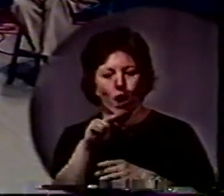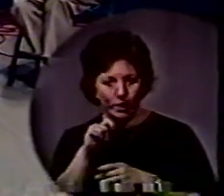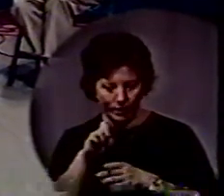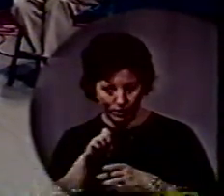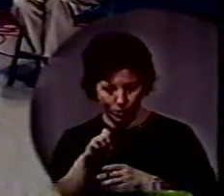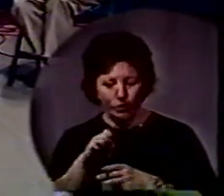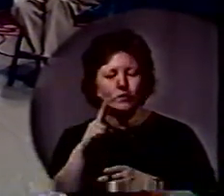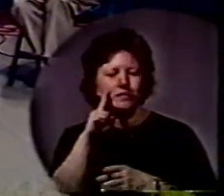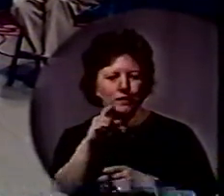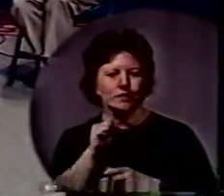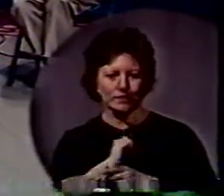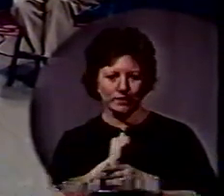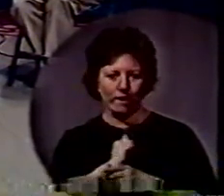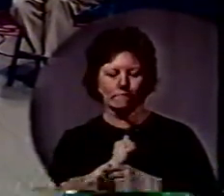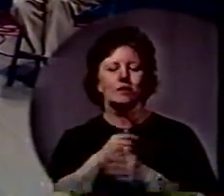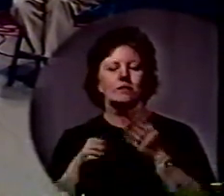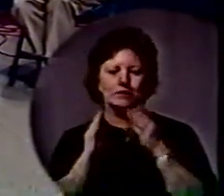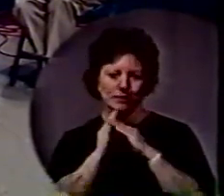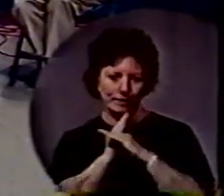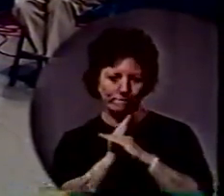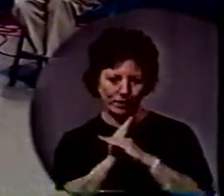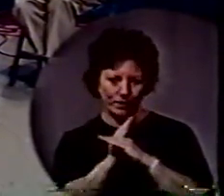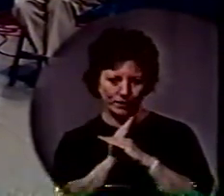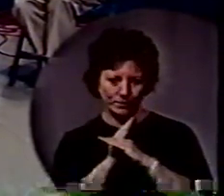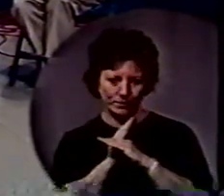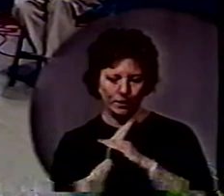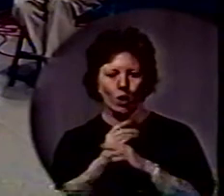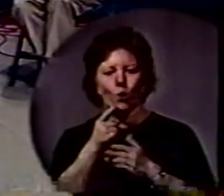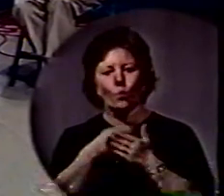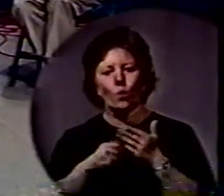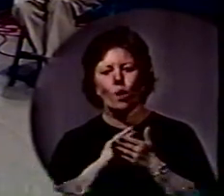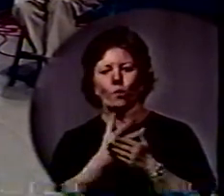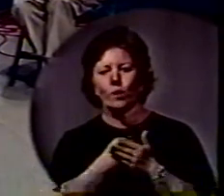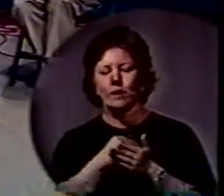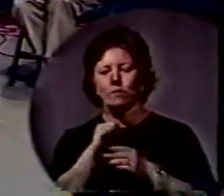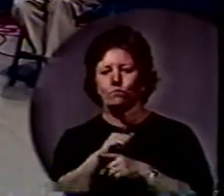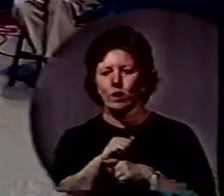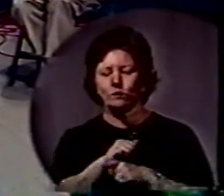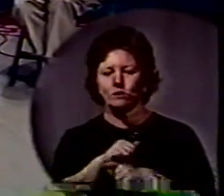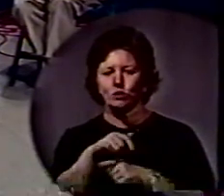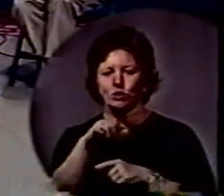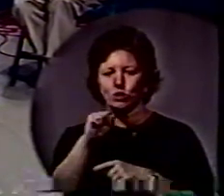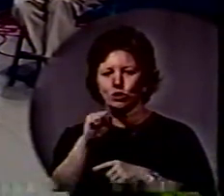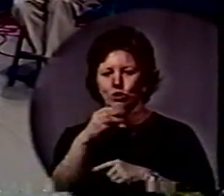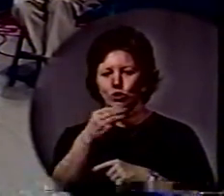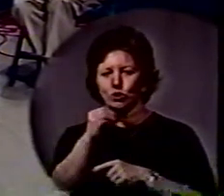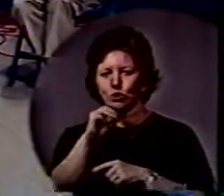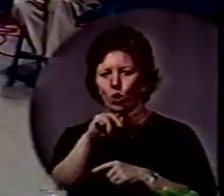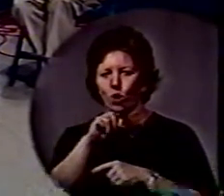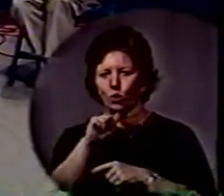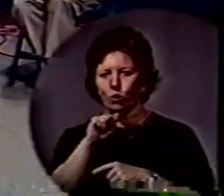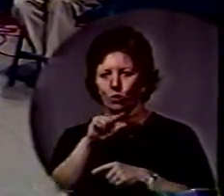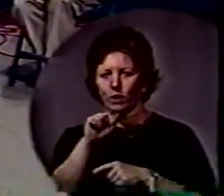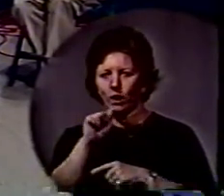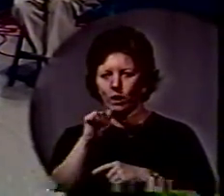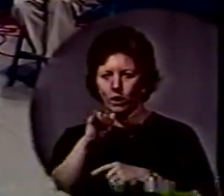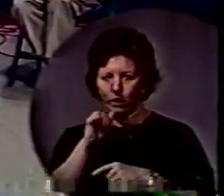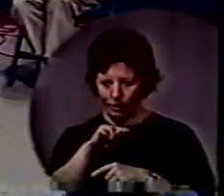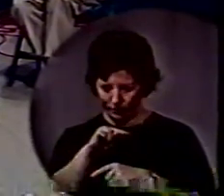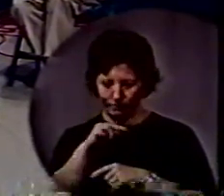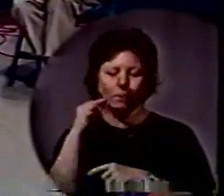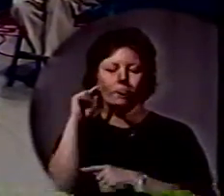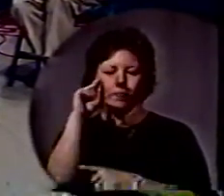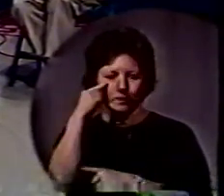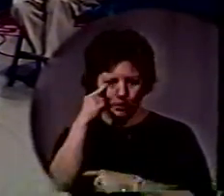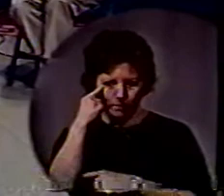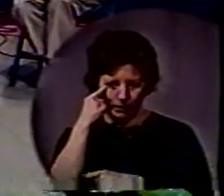self-defense techniques like we did a little bit. What we practice was called Shotokan, which is a Japanese form of martial